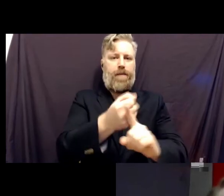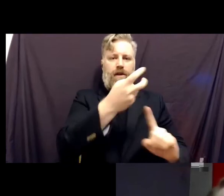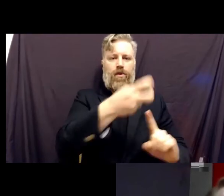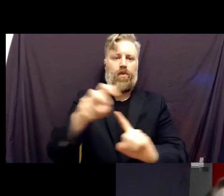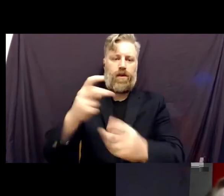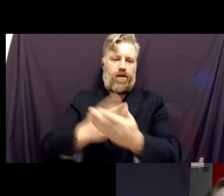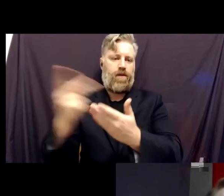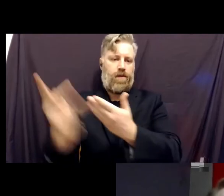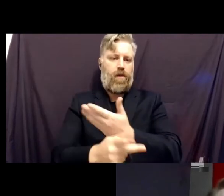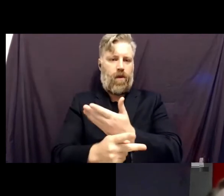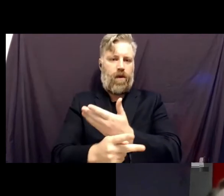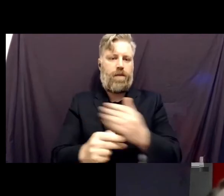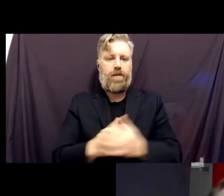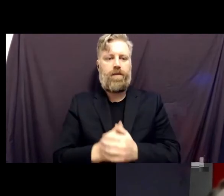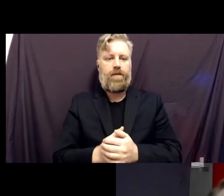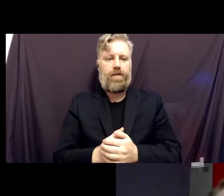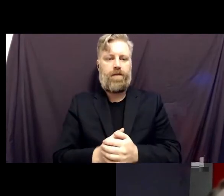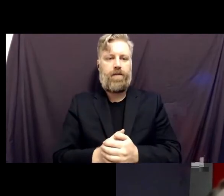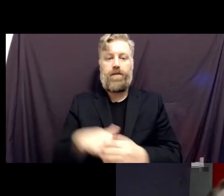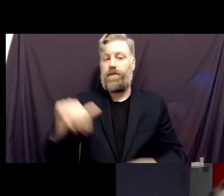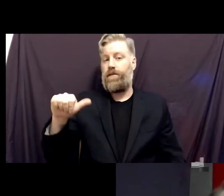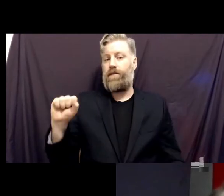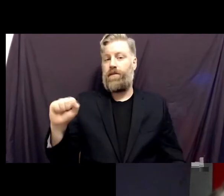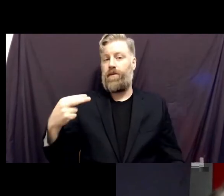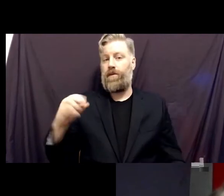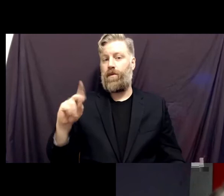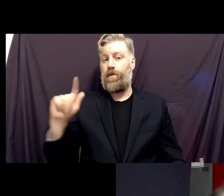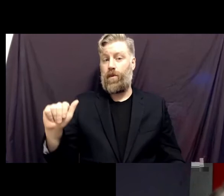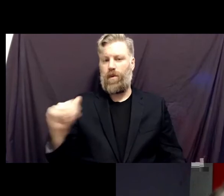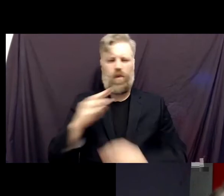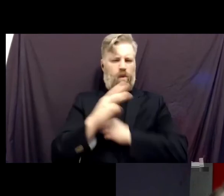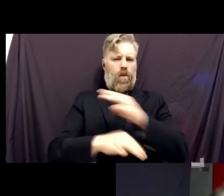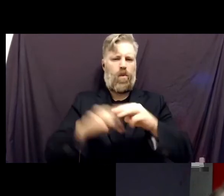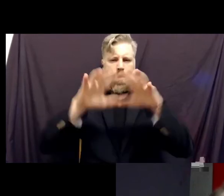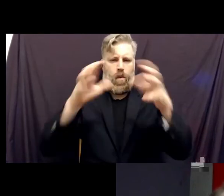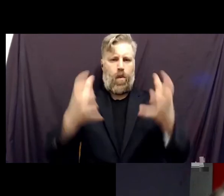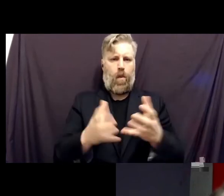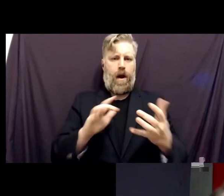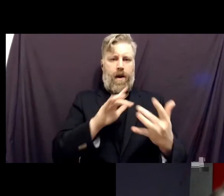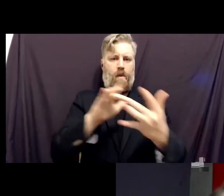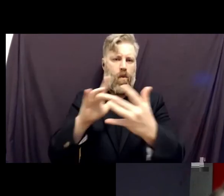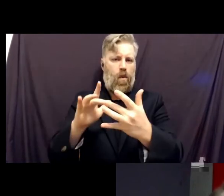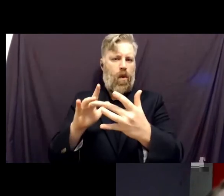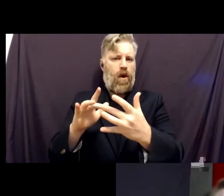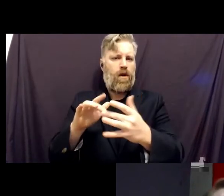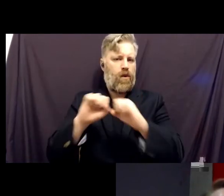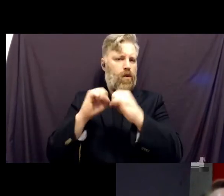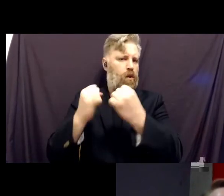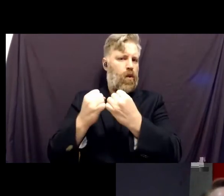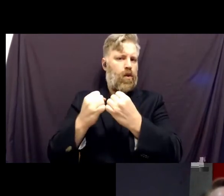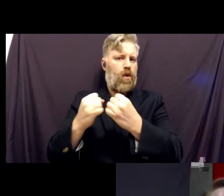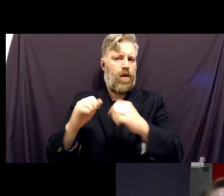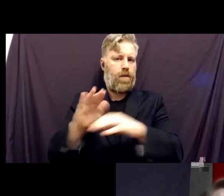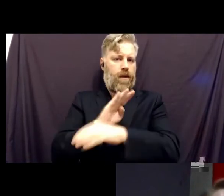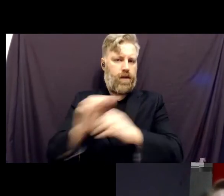initiated together with Ashoka, a worldwide network of social entrepreneurs, and